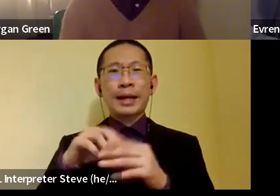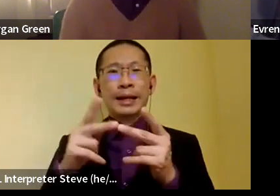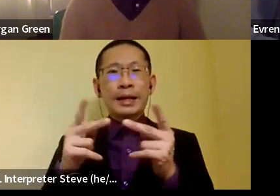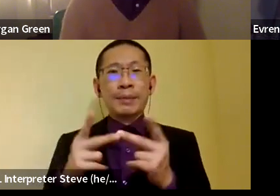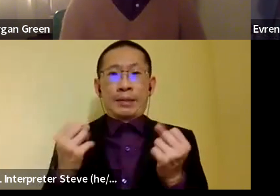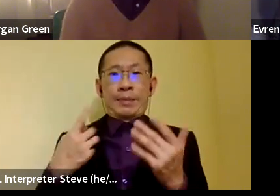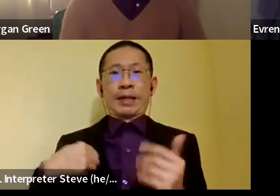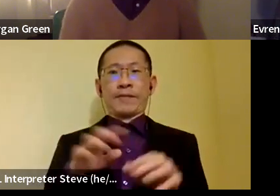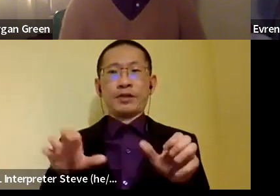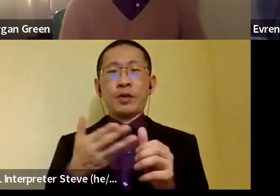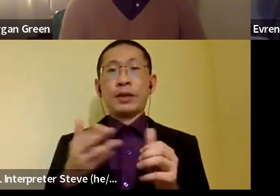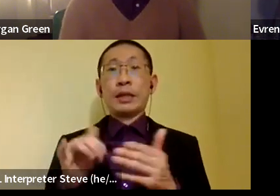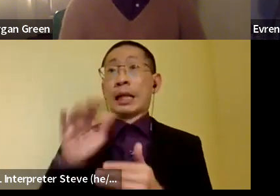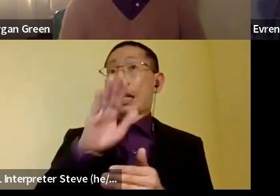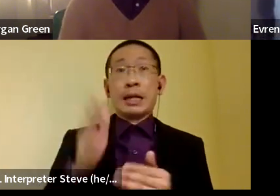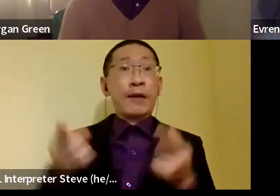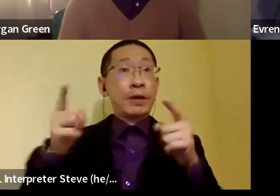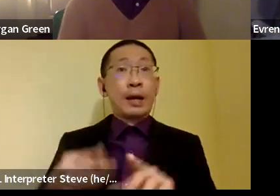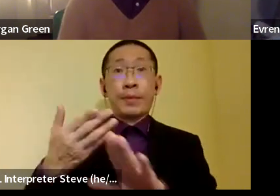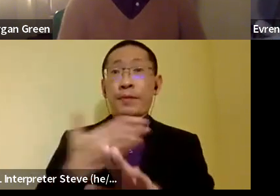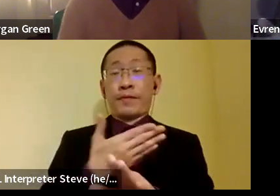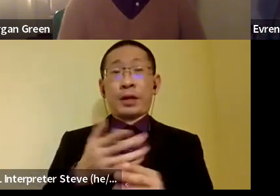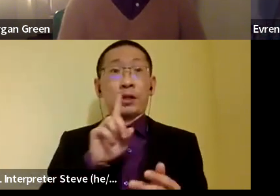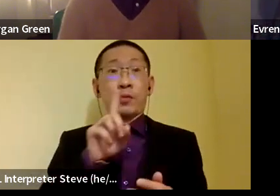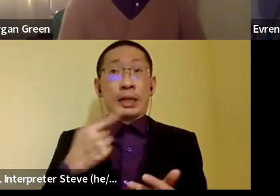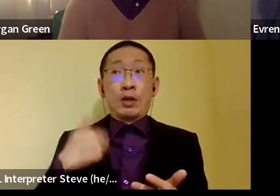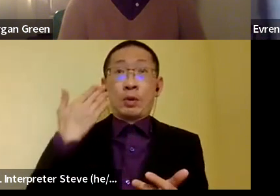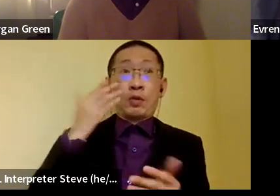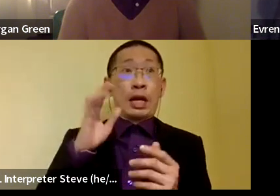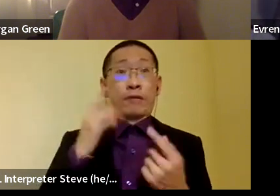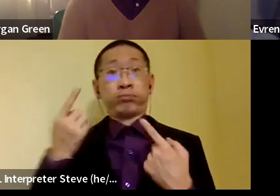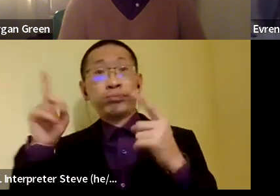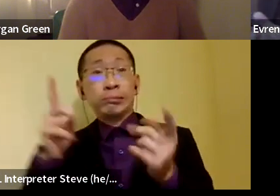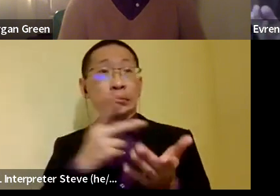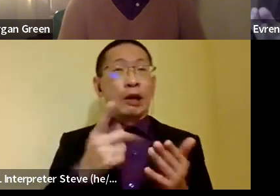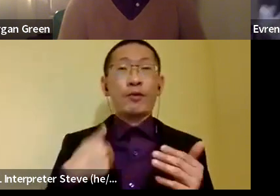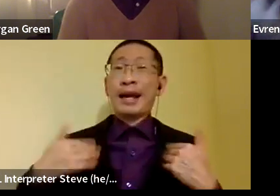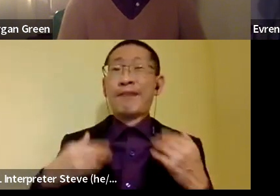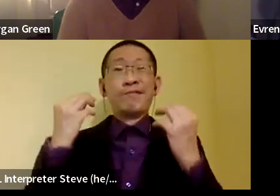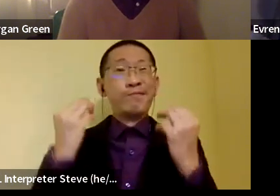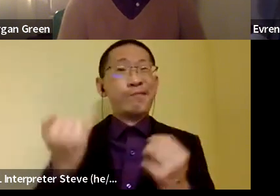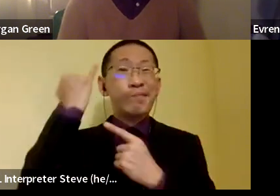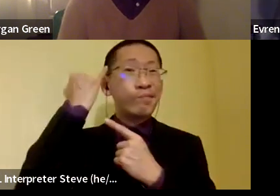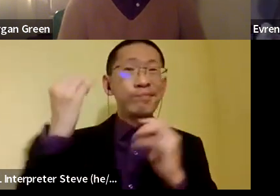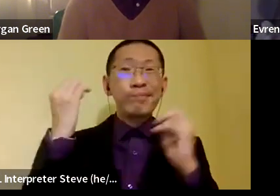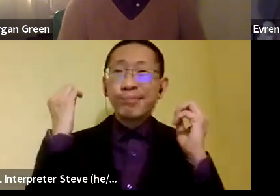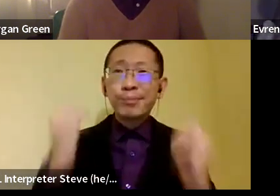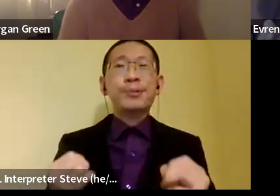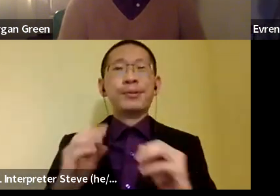of us are doing things that's never been done before. So we actually don't know if it's going to work. We have no freaking clue how it's going to